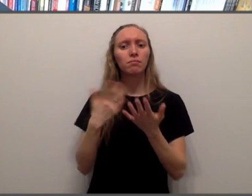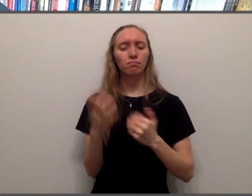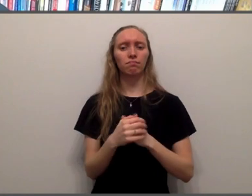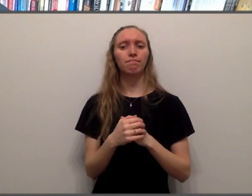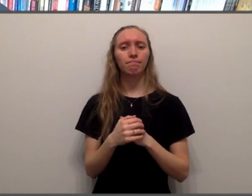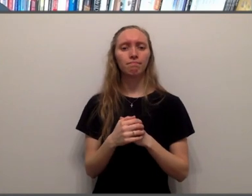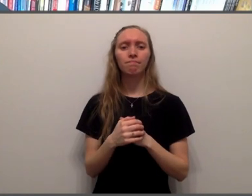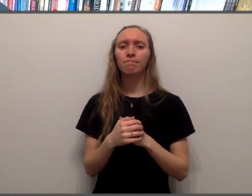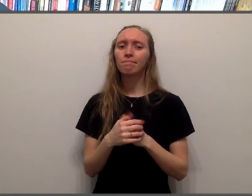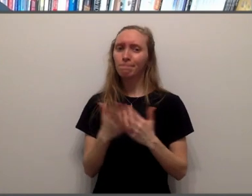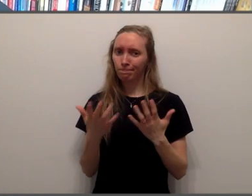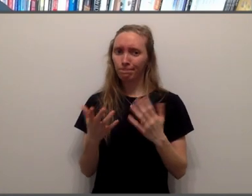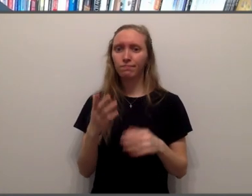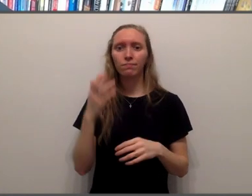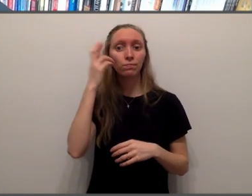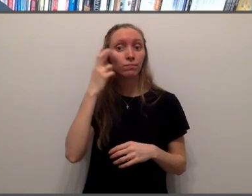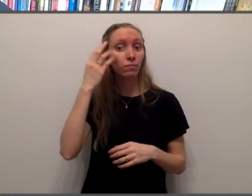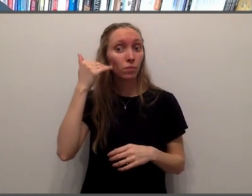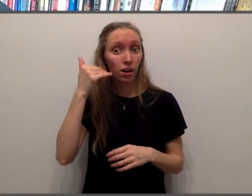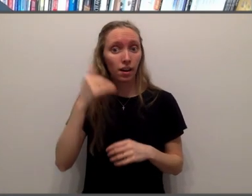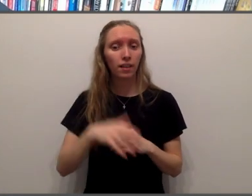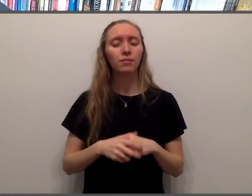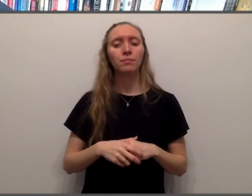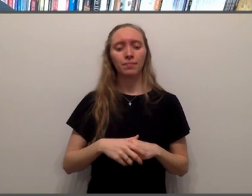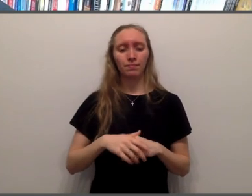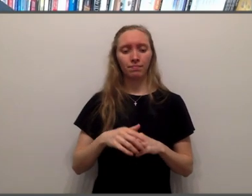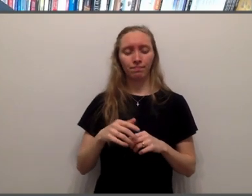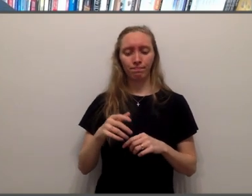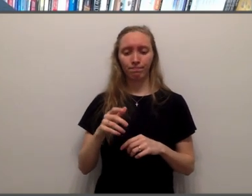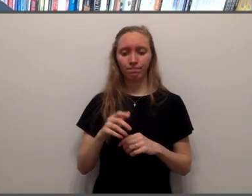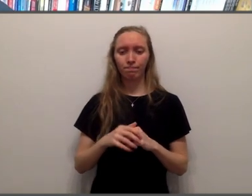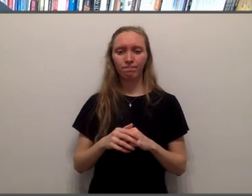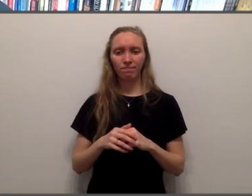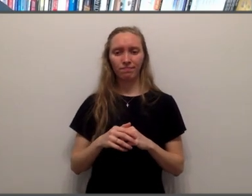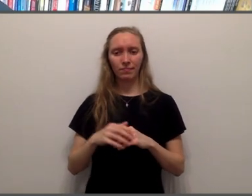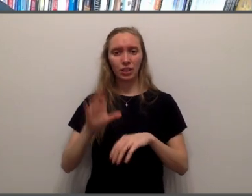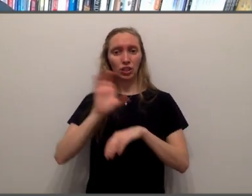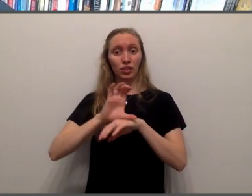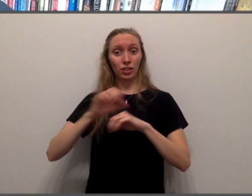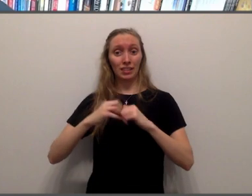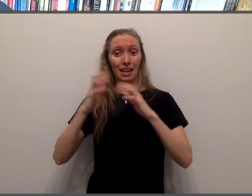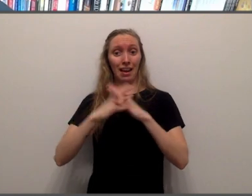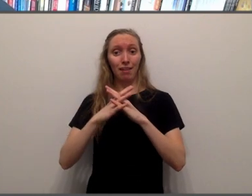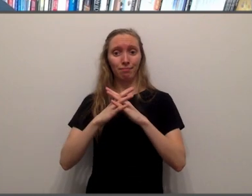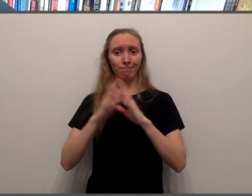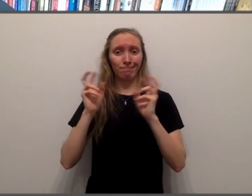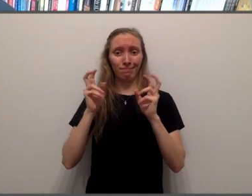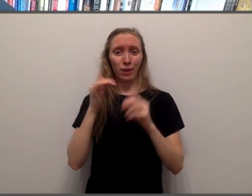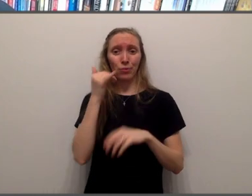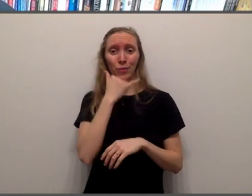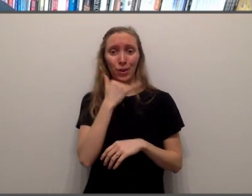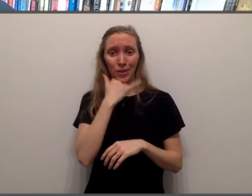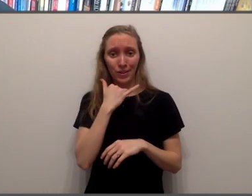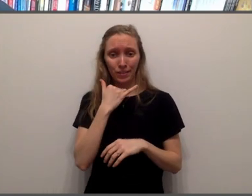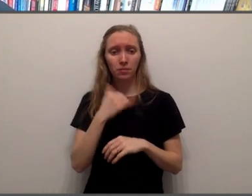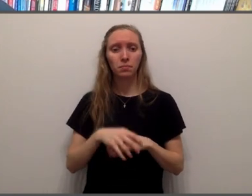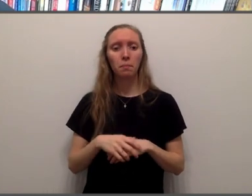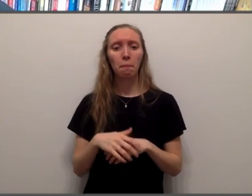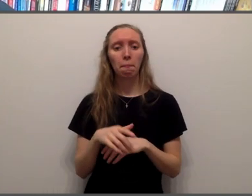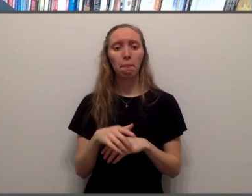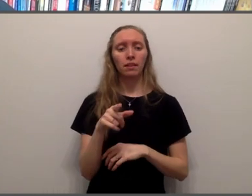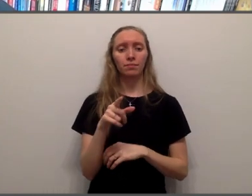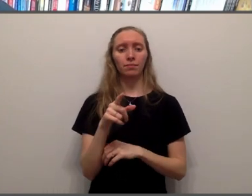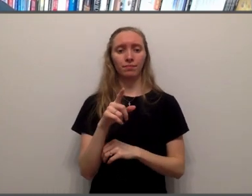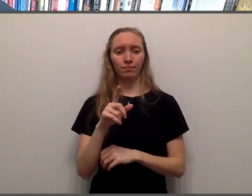second story, he sends out the servant to invite those who are on the margins, those who are differently abled. And when the servant comes